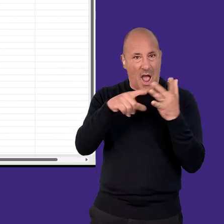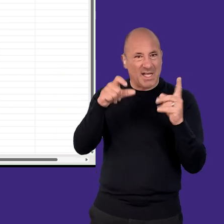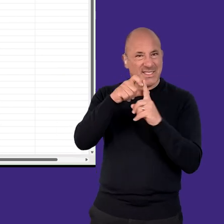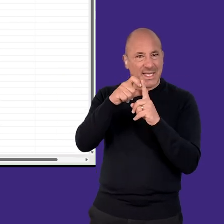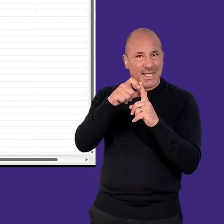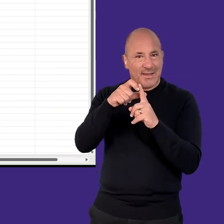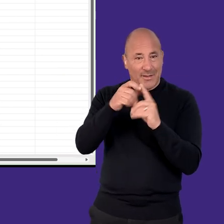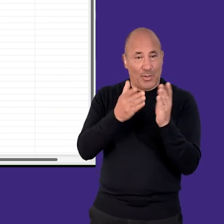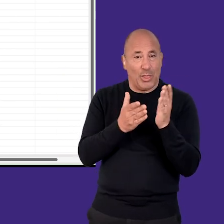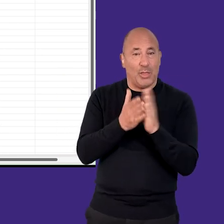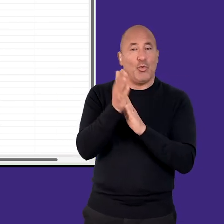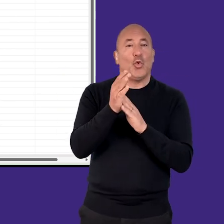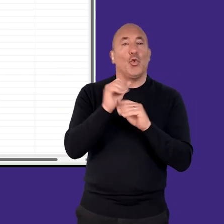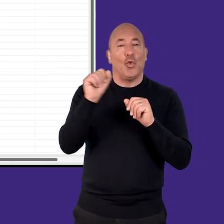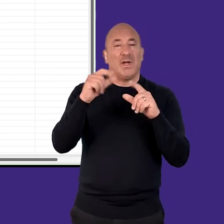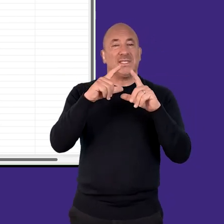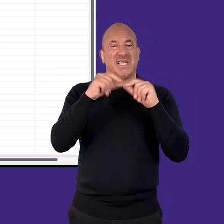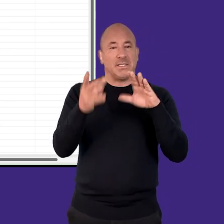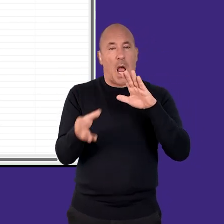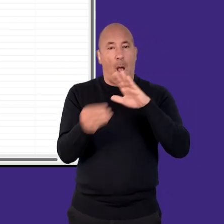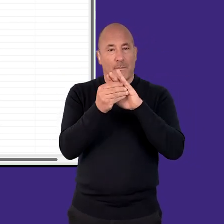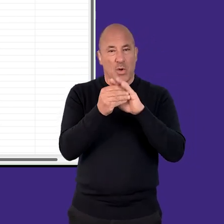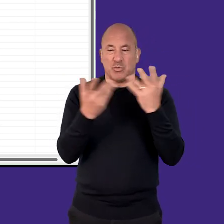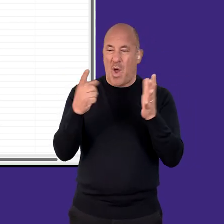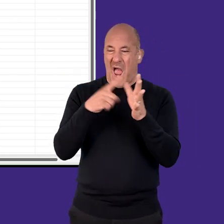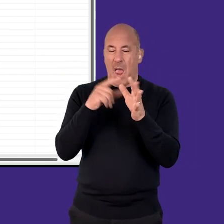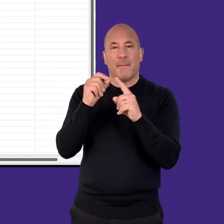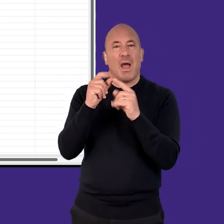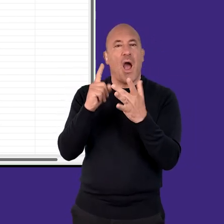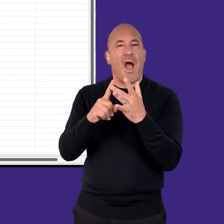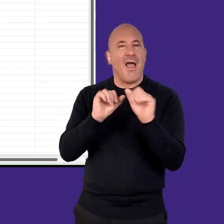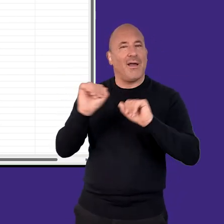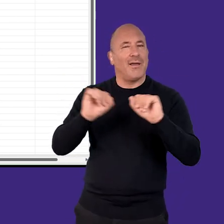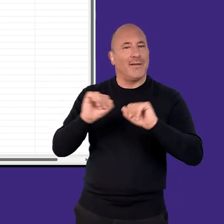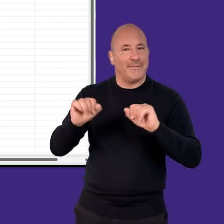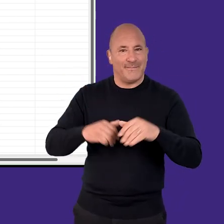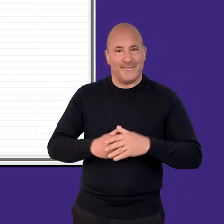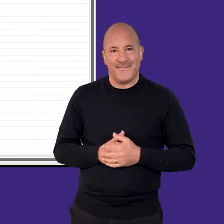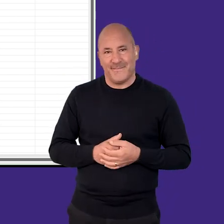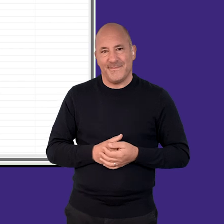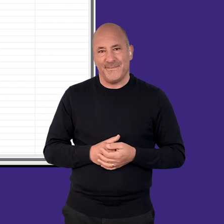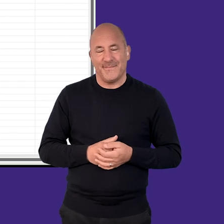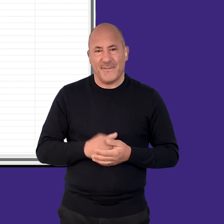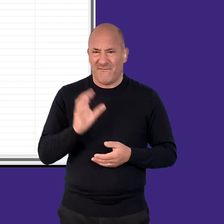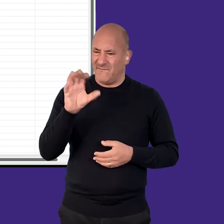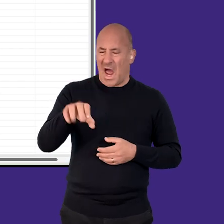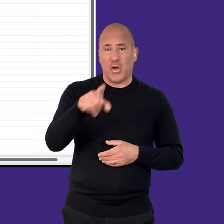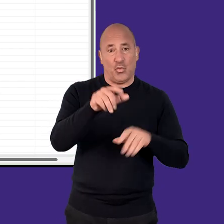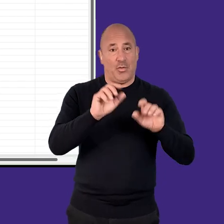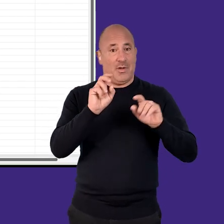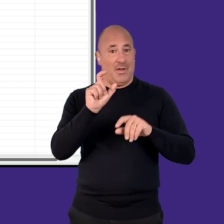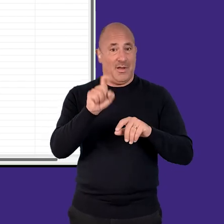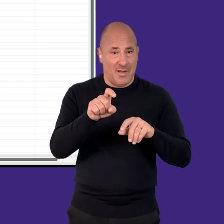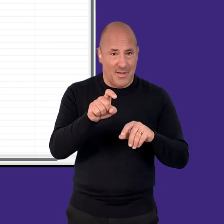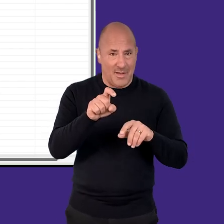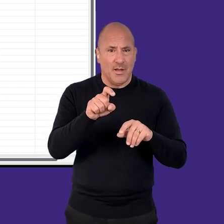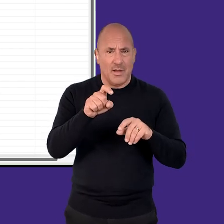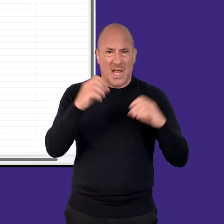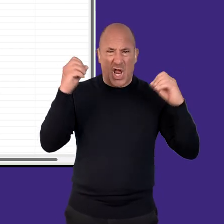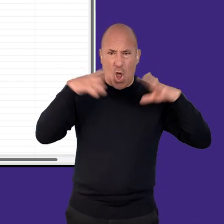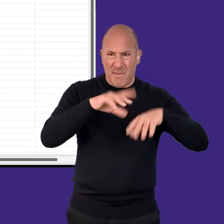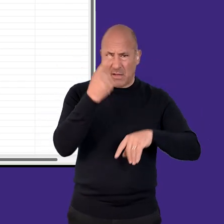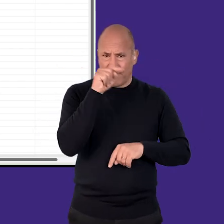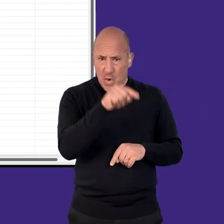ID that was received via the ticketing upload system, or the API. When entering the venue,